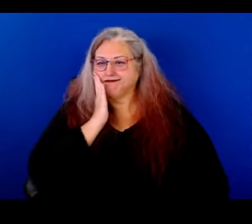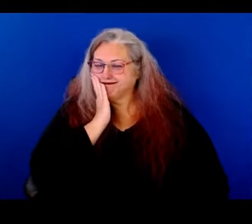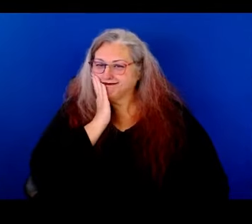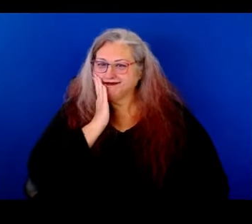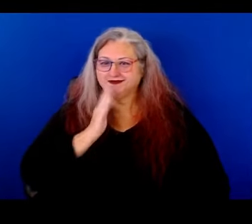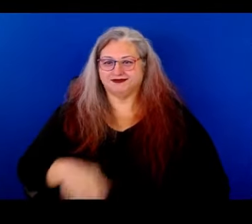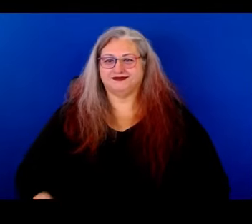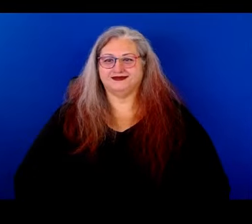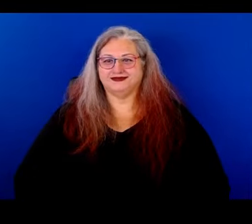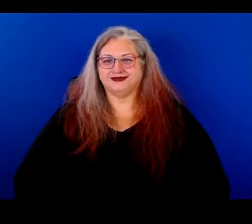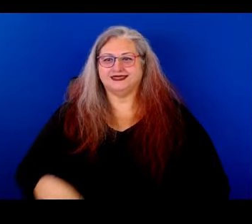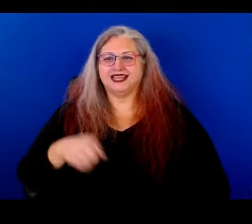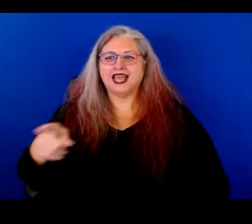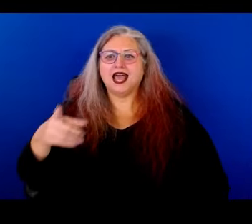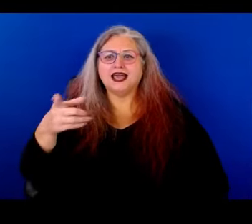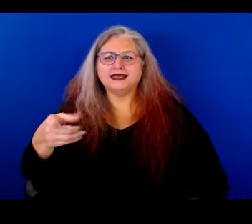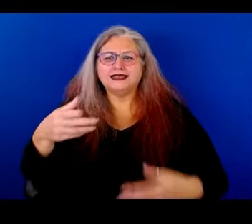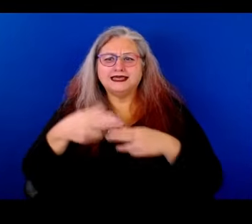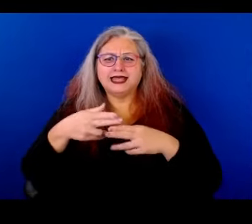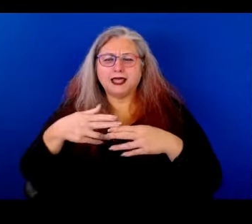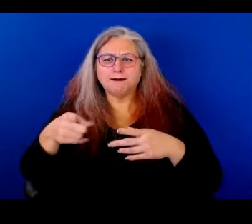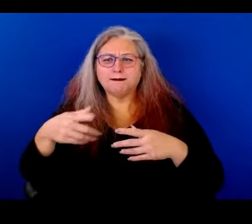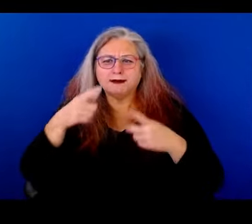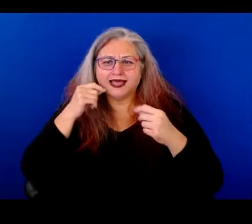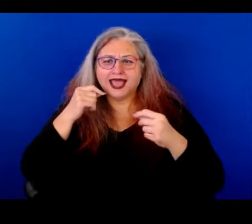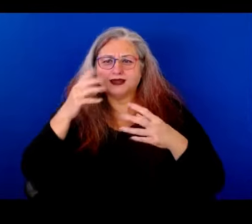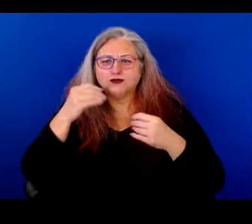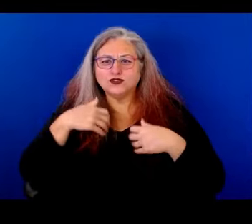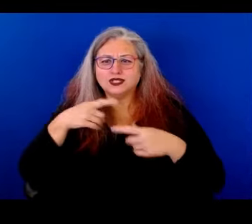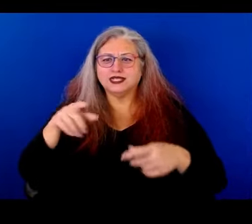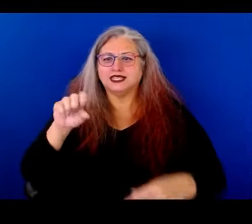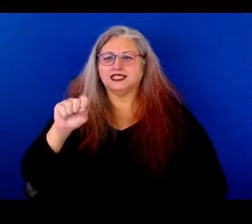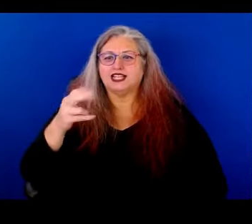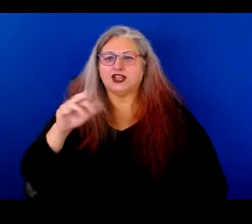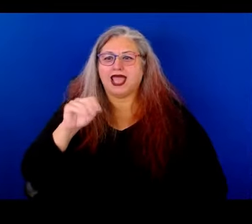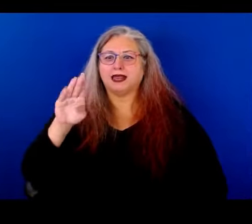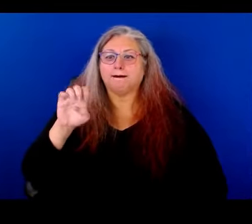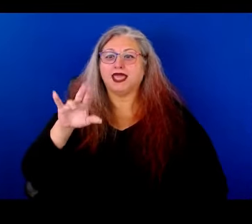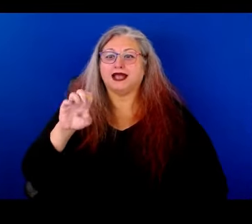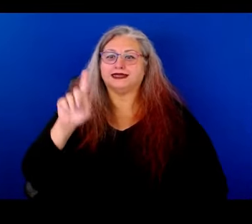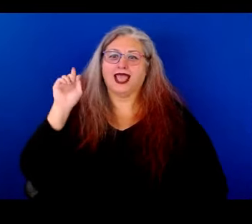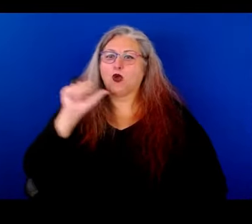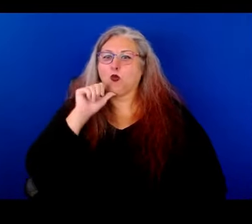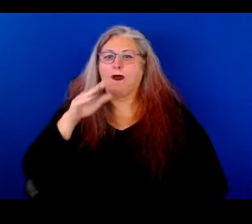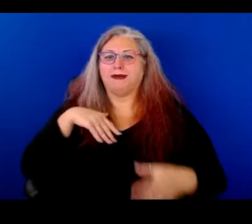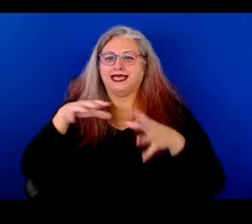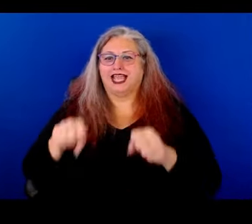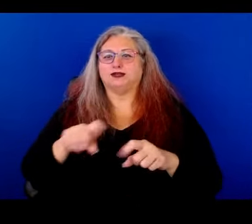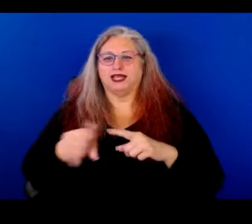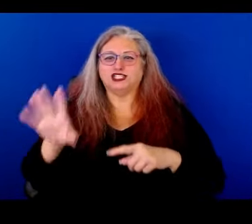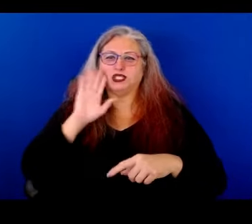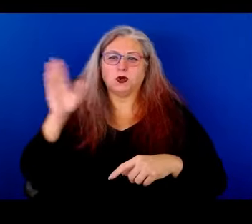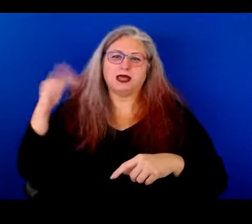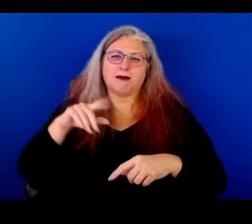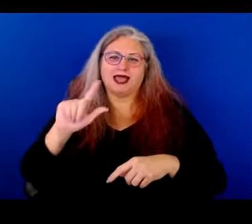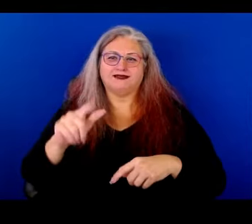Oh my God. What is this beautiful creature's name? That Shakira and Beyonce won't let me catch her, but she'll come